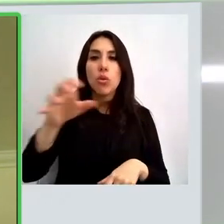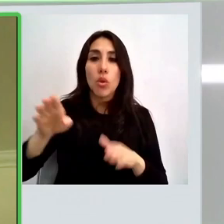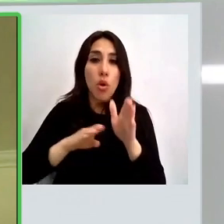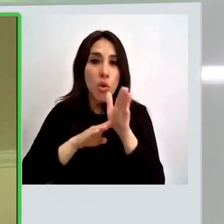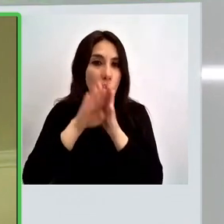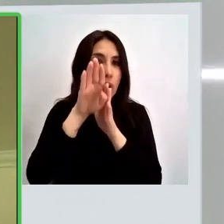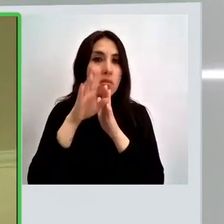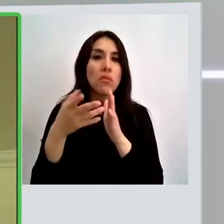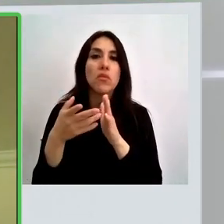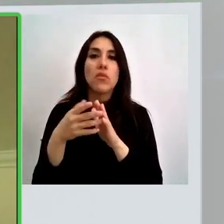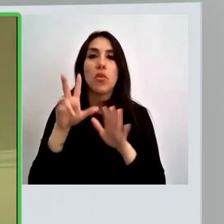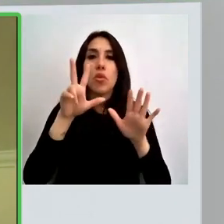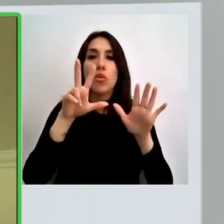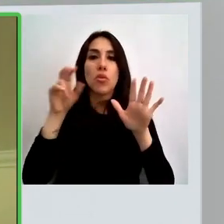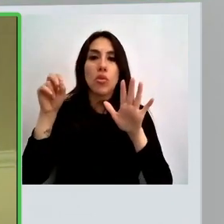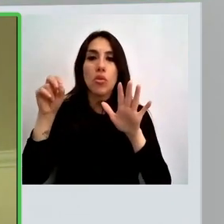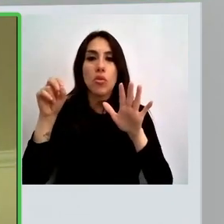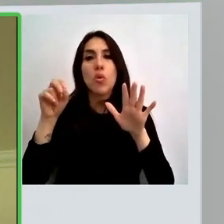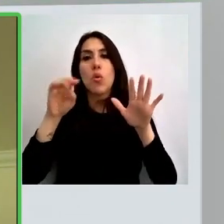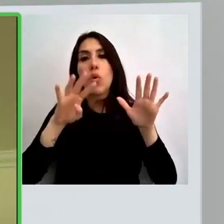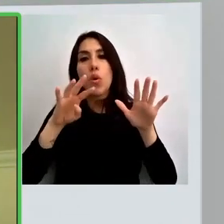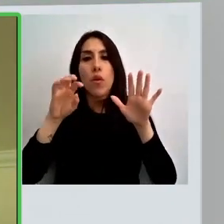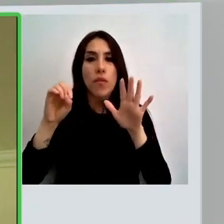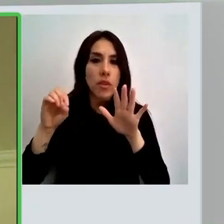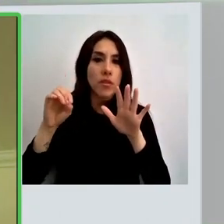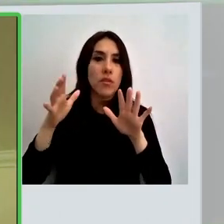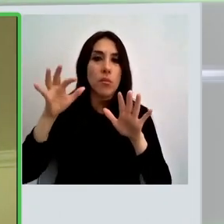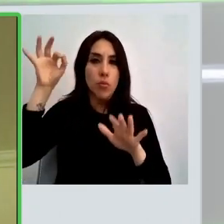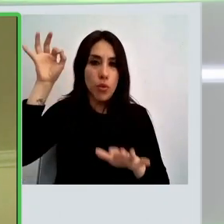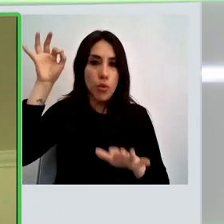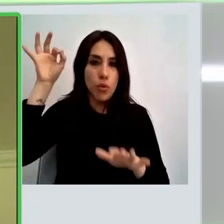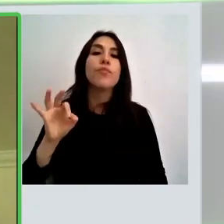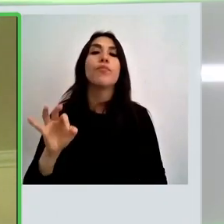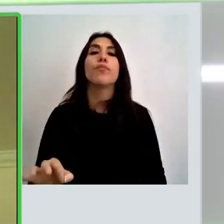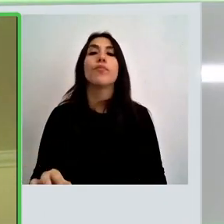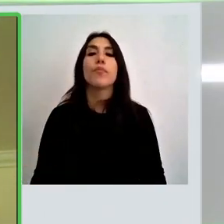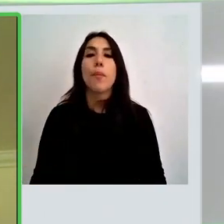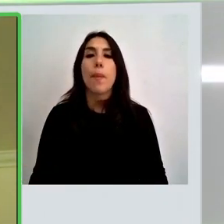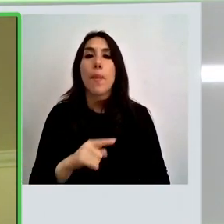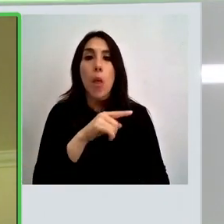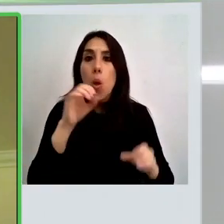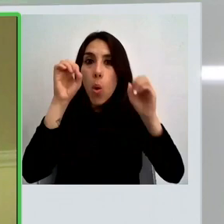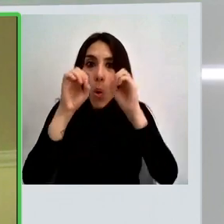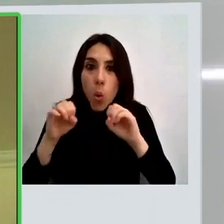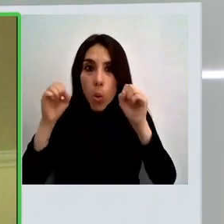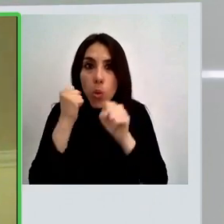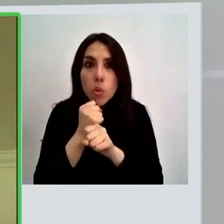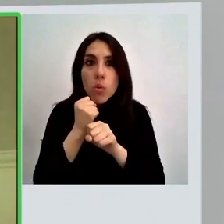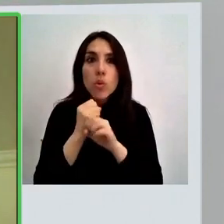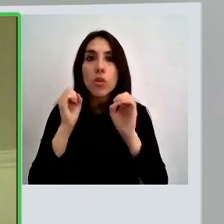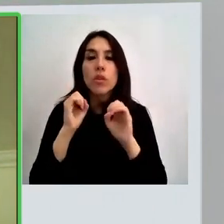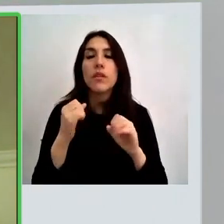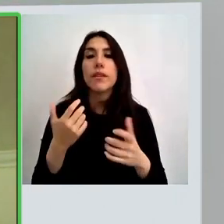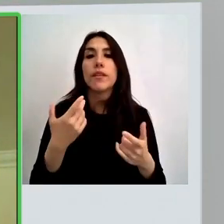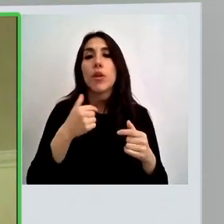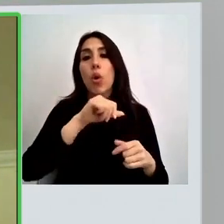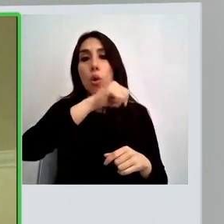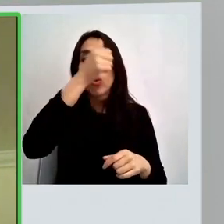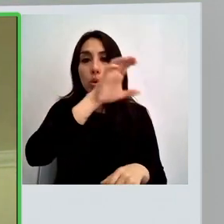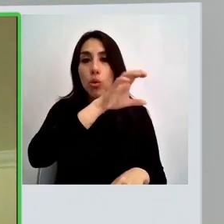In industrialized countries, somewhere between 50 and 70%. Now, these